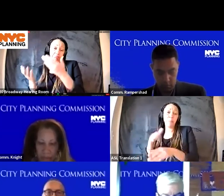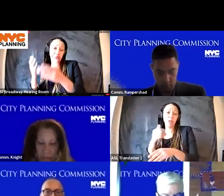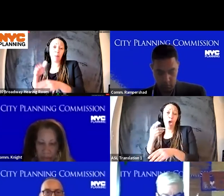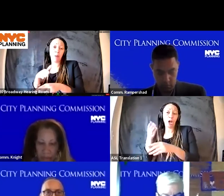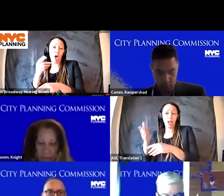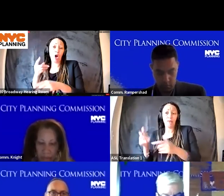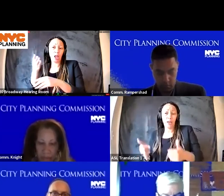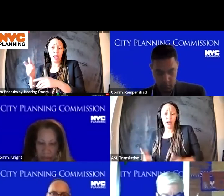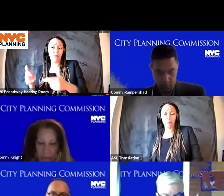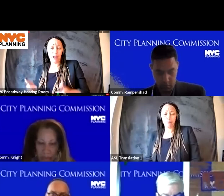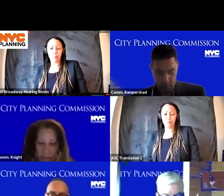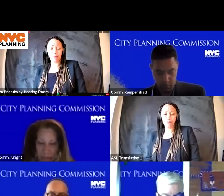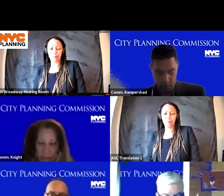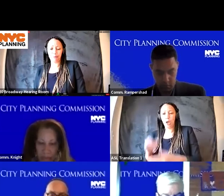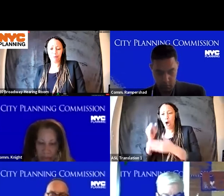They're artists